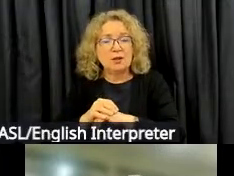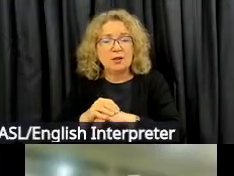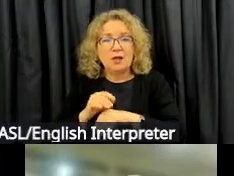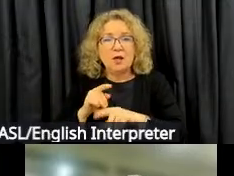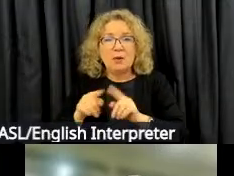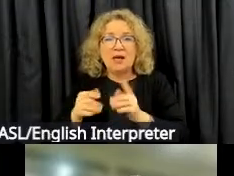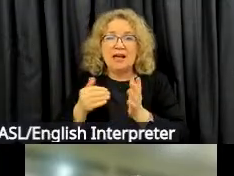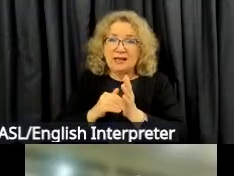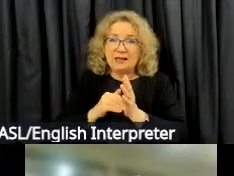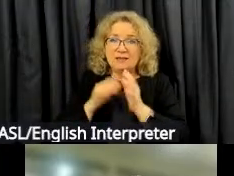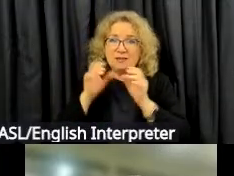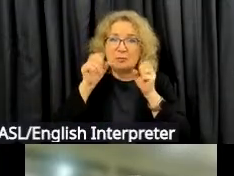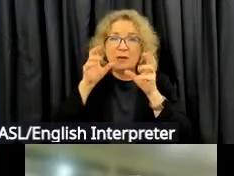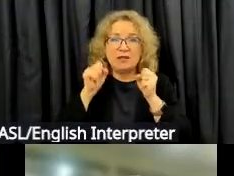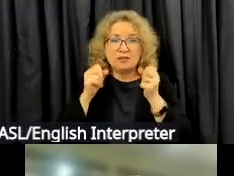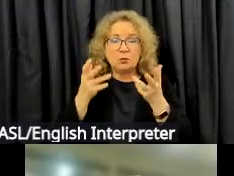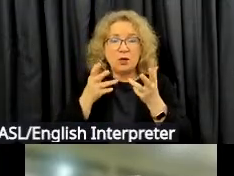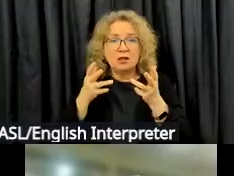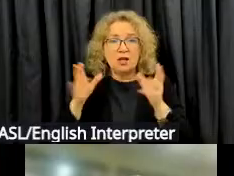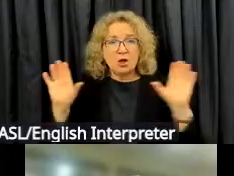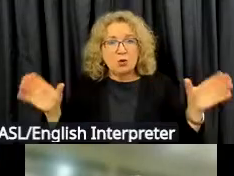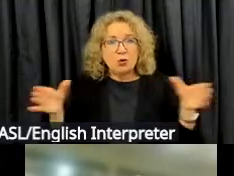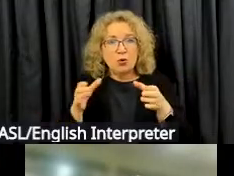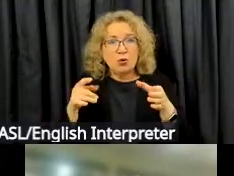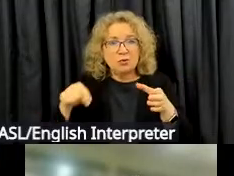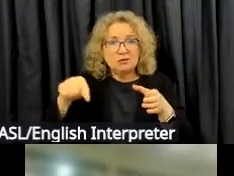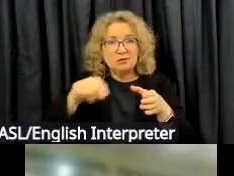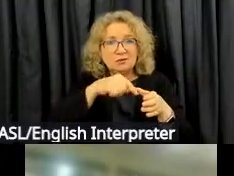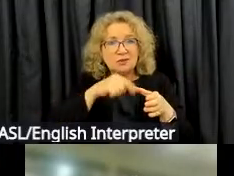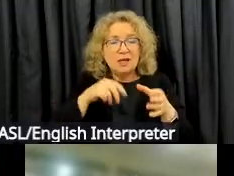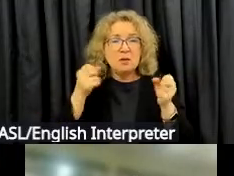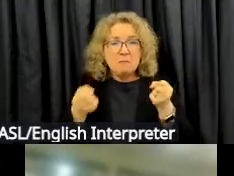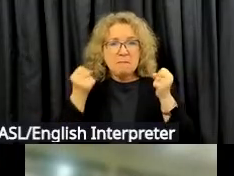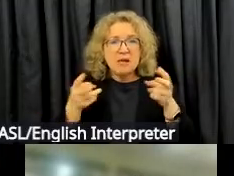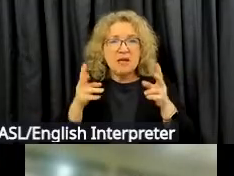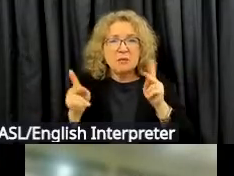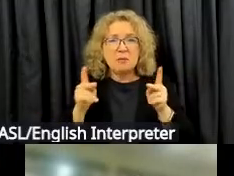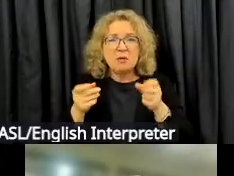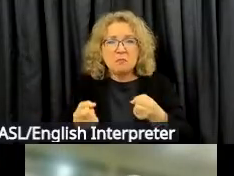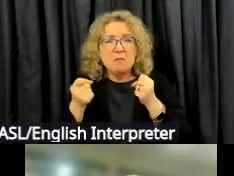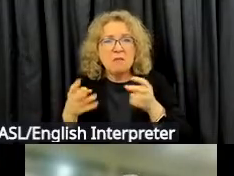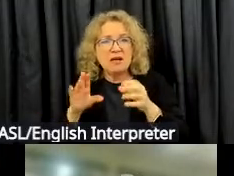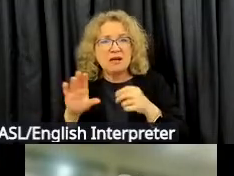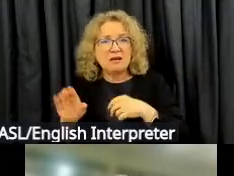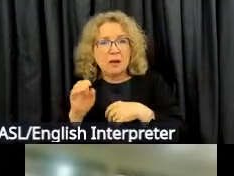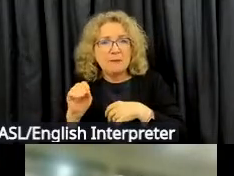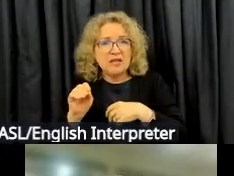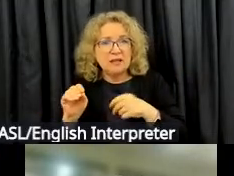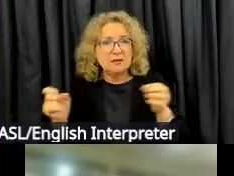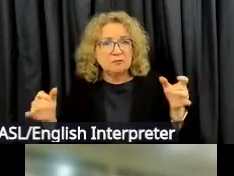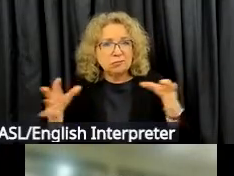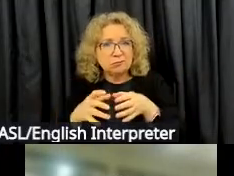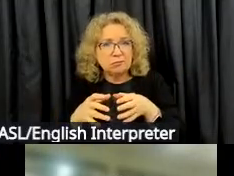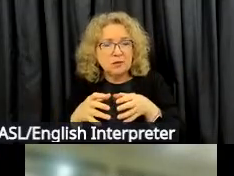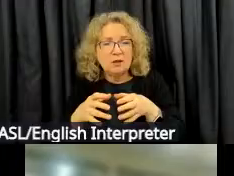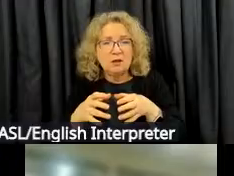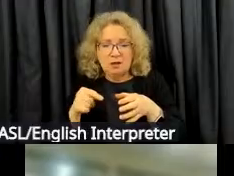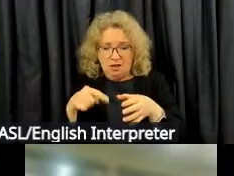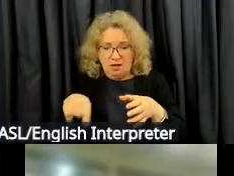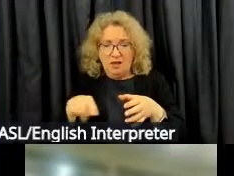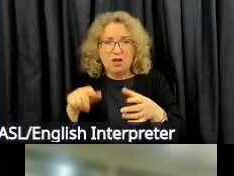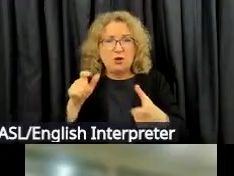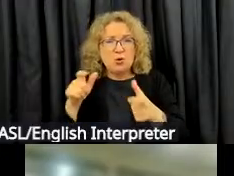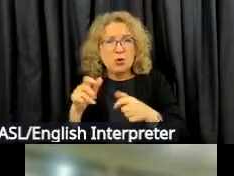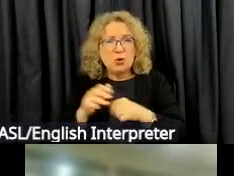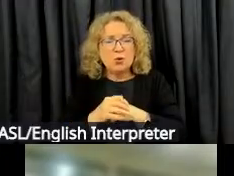companies and people to think about the holistic approach. That was huge. So this was never going to be an easy process, but I have to